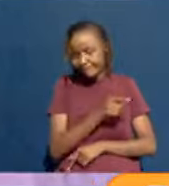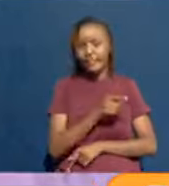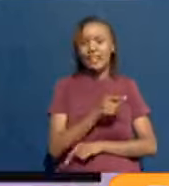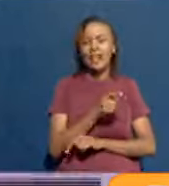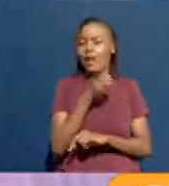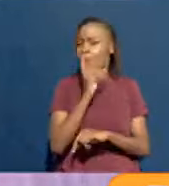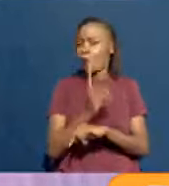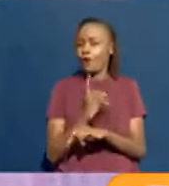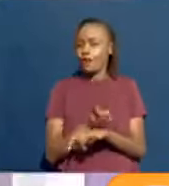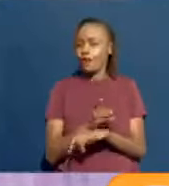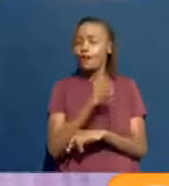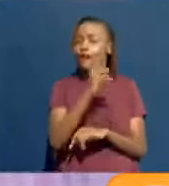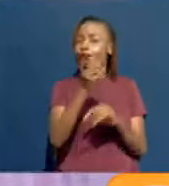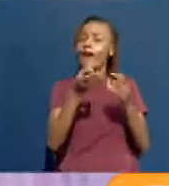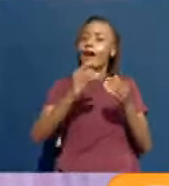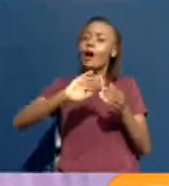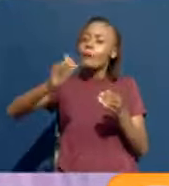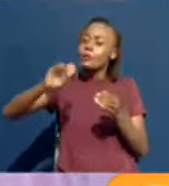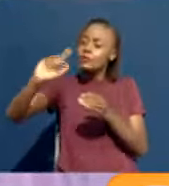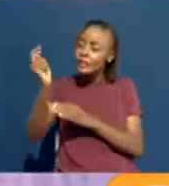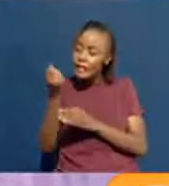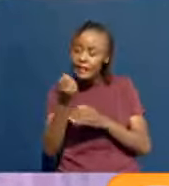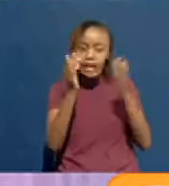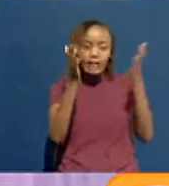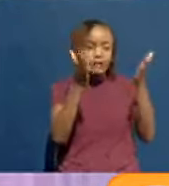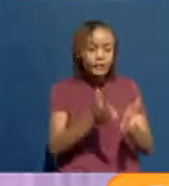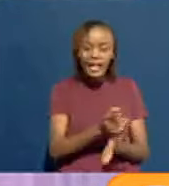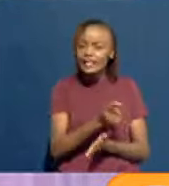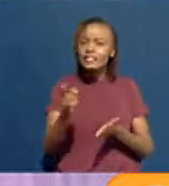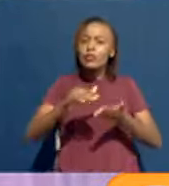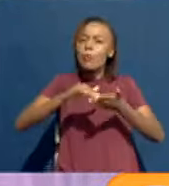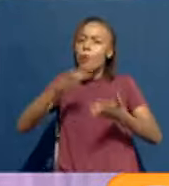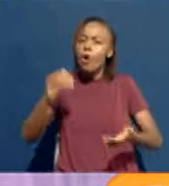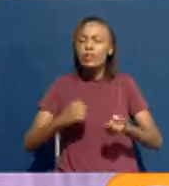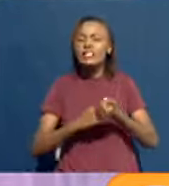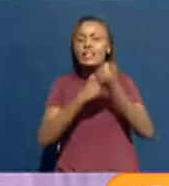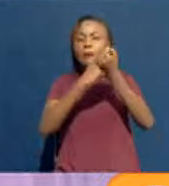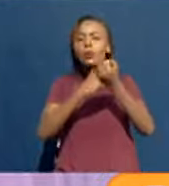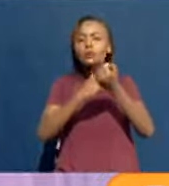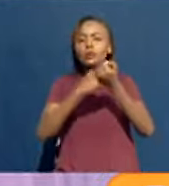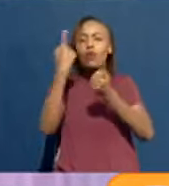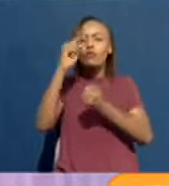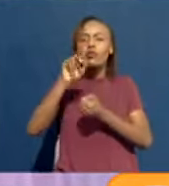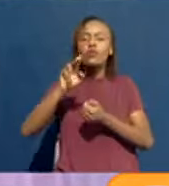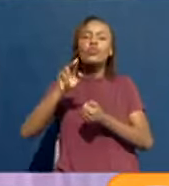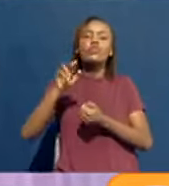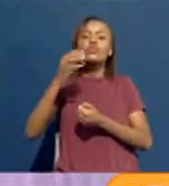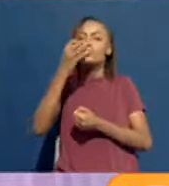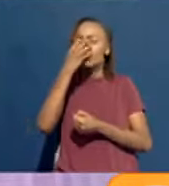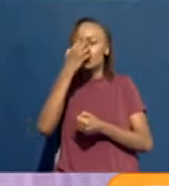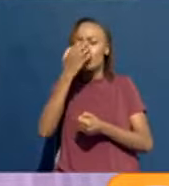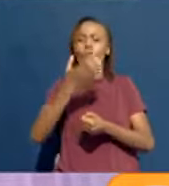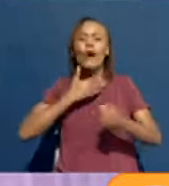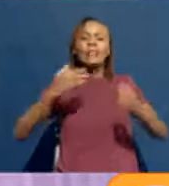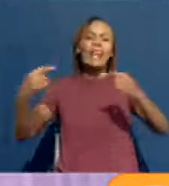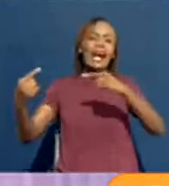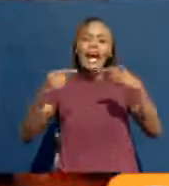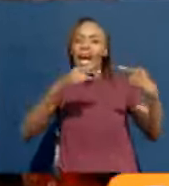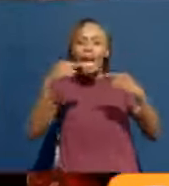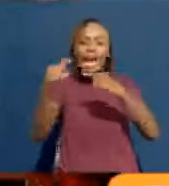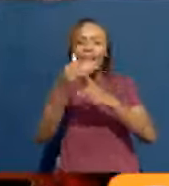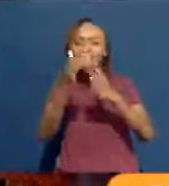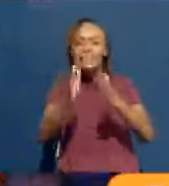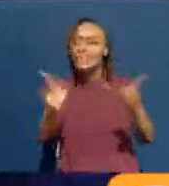Na Rift Valley ndio ngome ya kisiasa ya Rais William Ruto. Na hatutaki kelele katika Rift Valley na katika mlima.